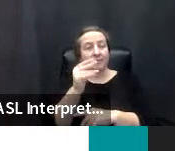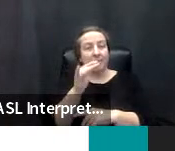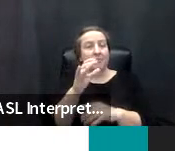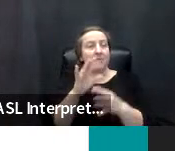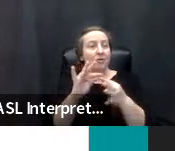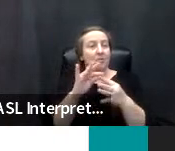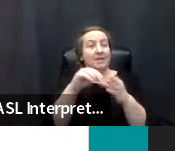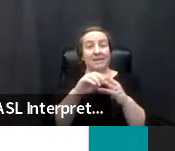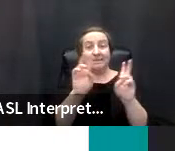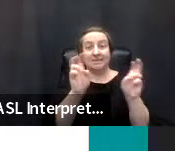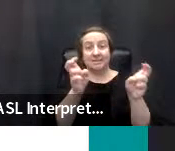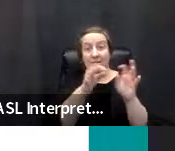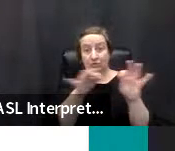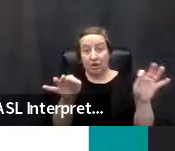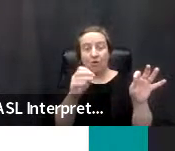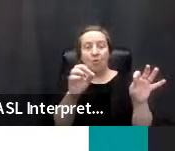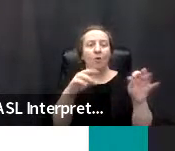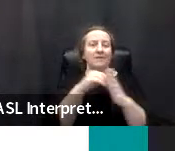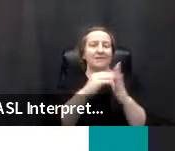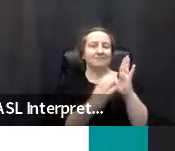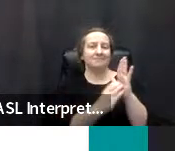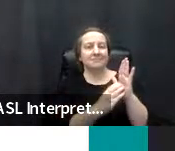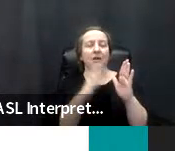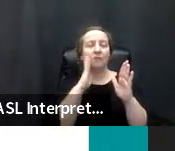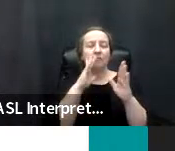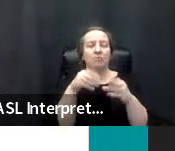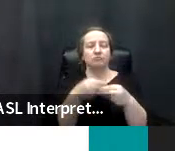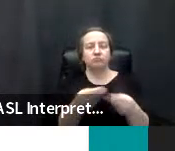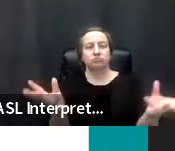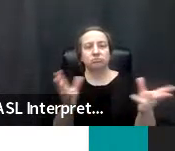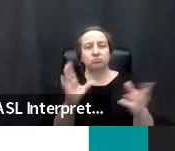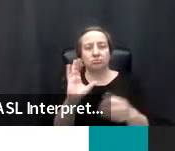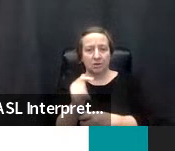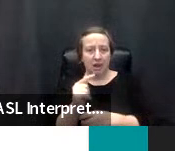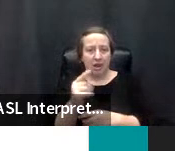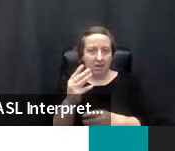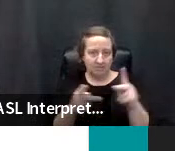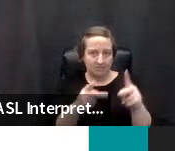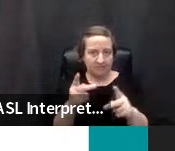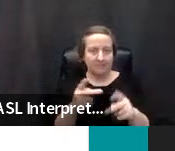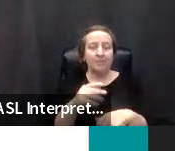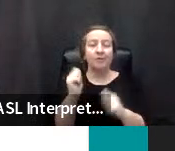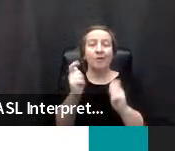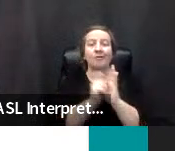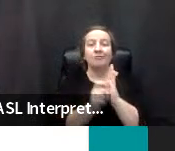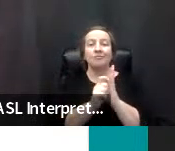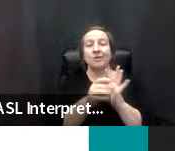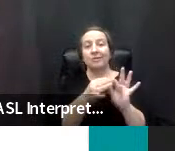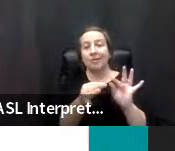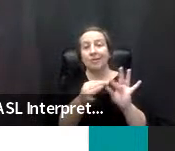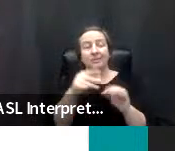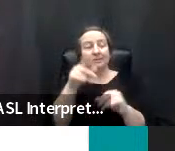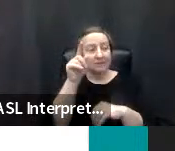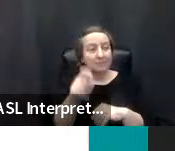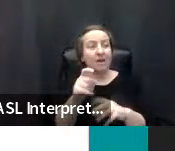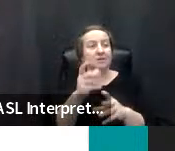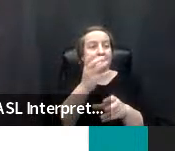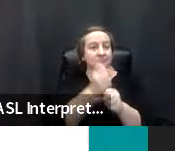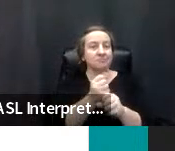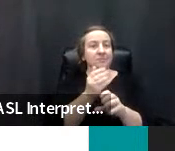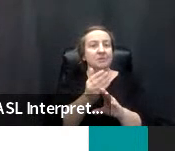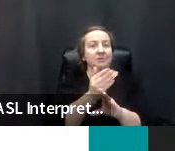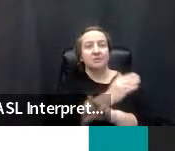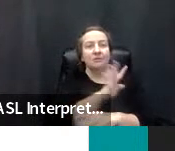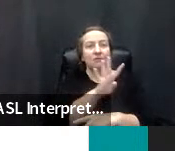body of the message for them to be identified and distributed to CAG members. All written comments must be received prior to